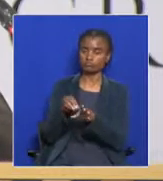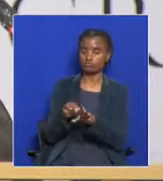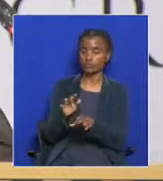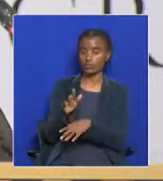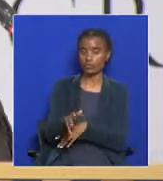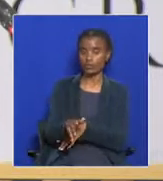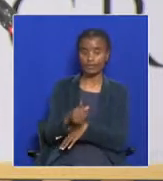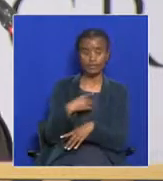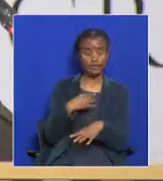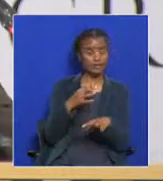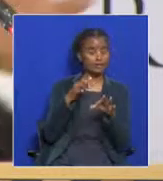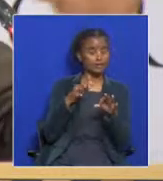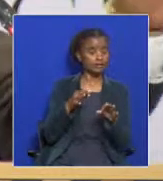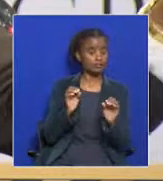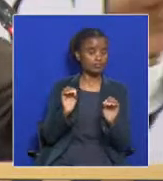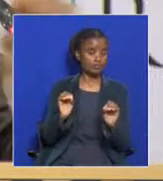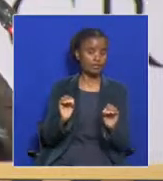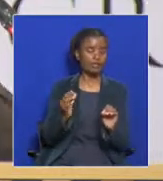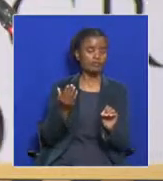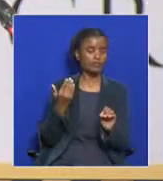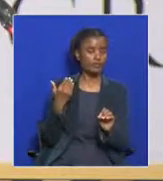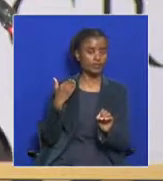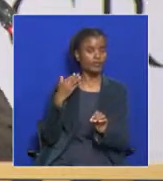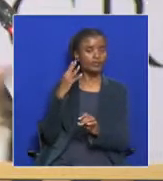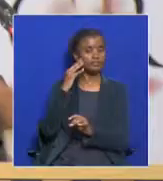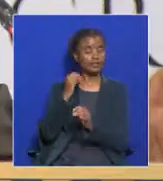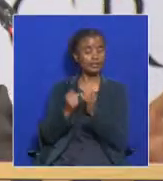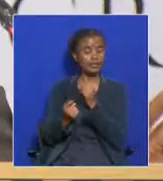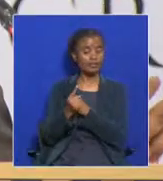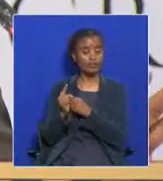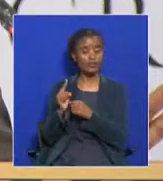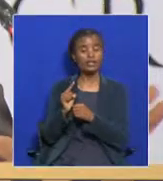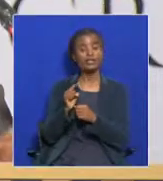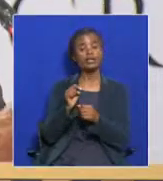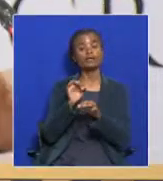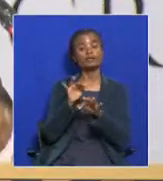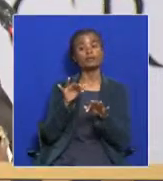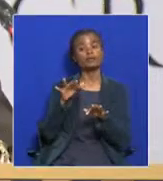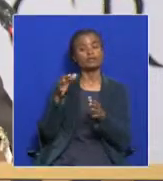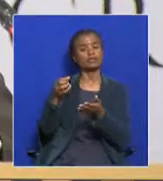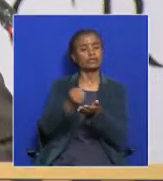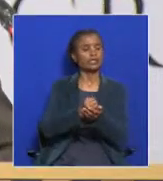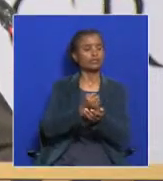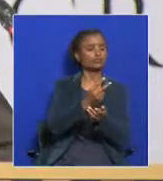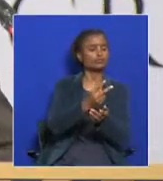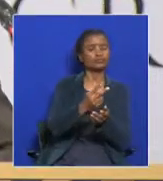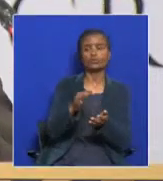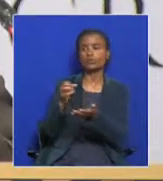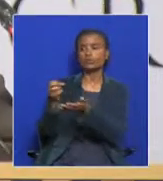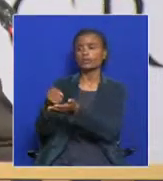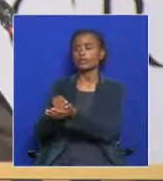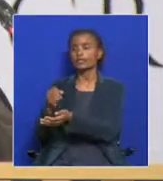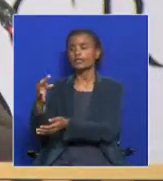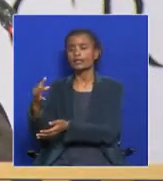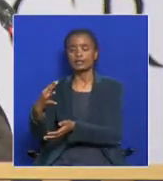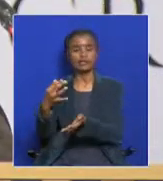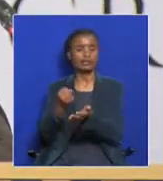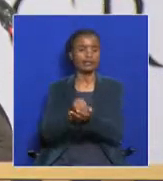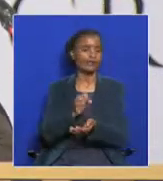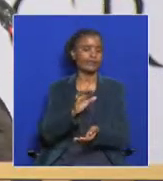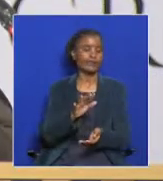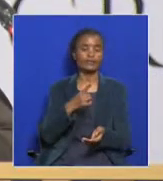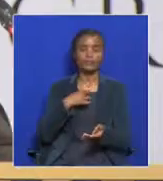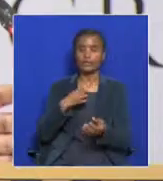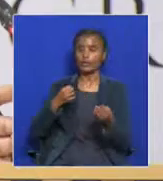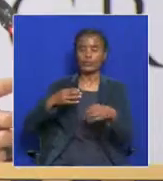had experiences where guys run around and get 3 bags and 2 bags and 5 bags. So based on that, I didn't want to waste time. I said, okay, we've crossed that bridge